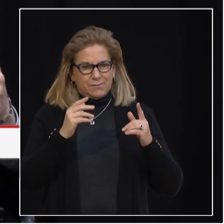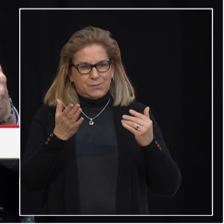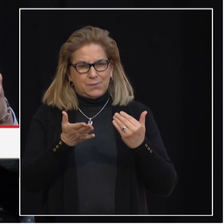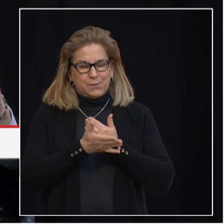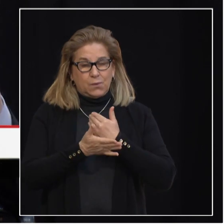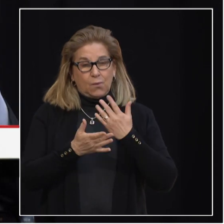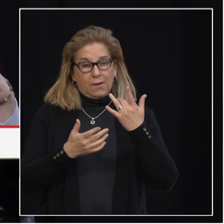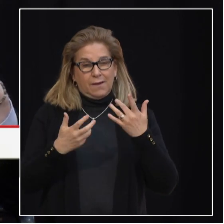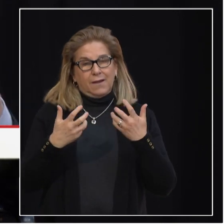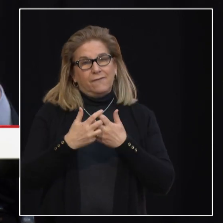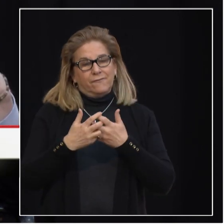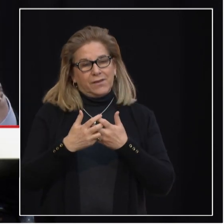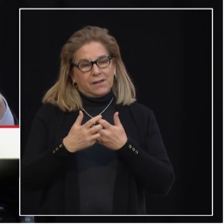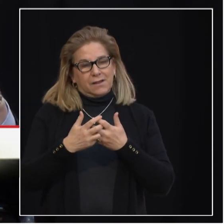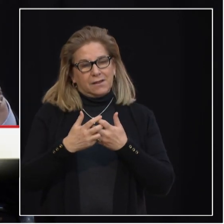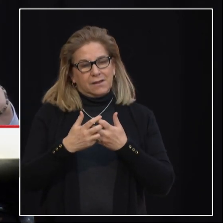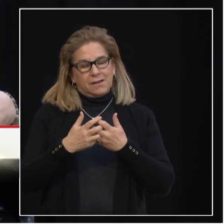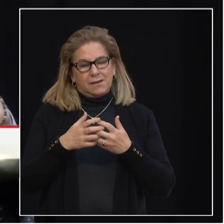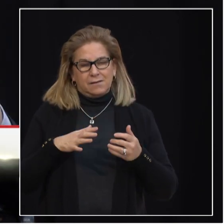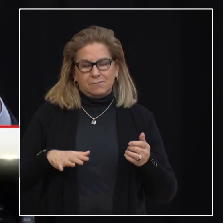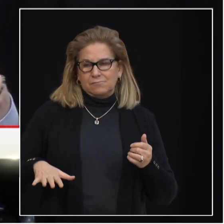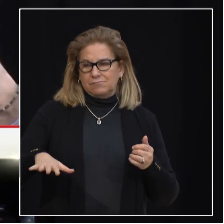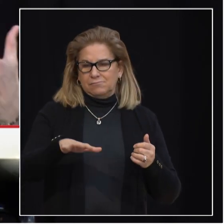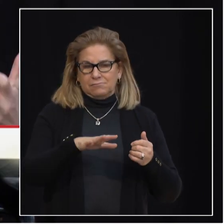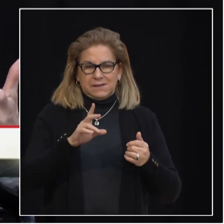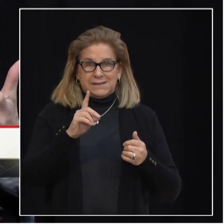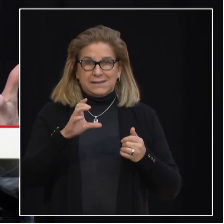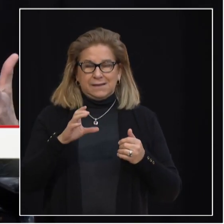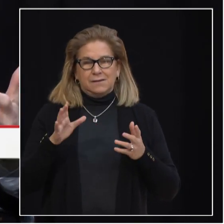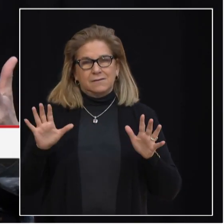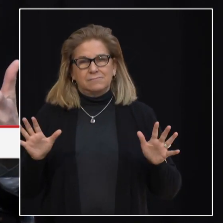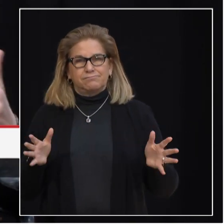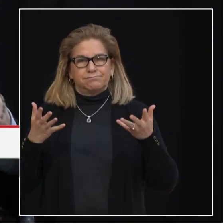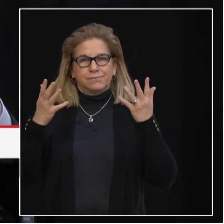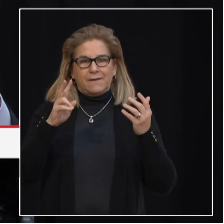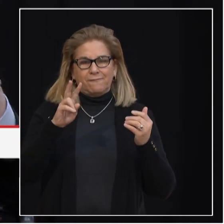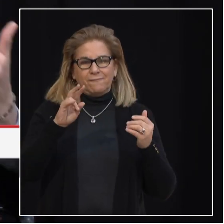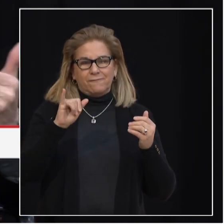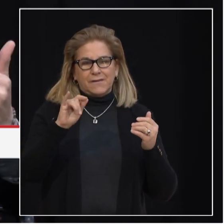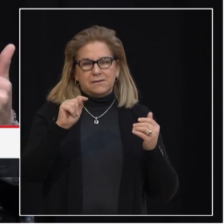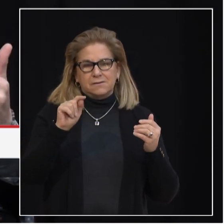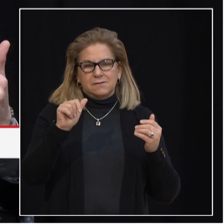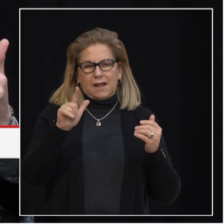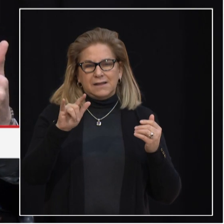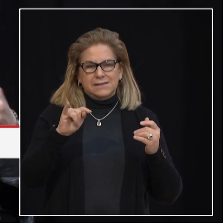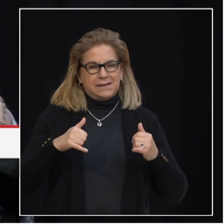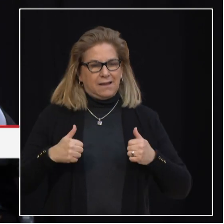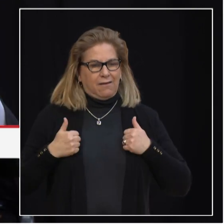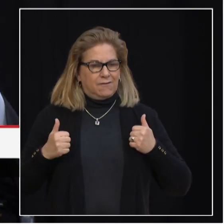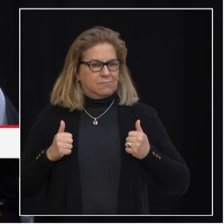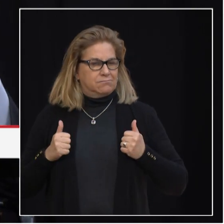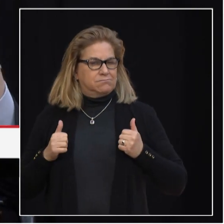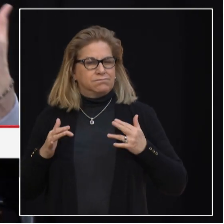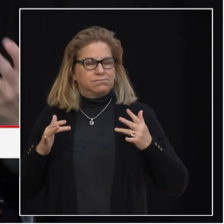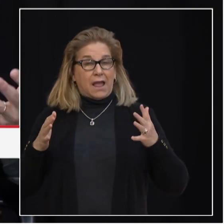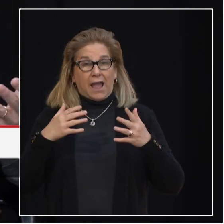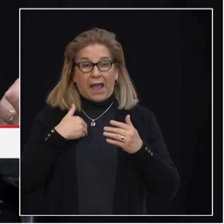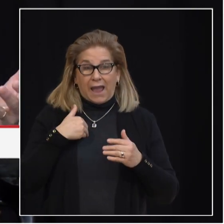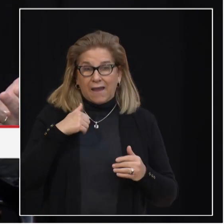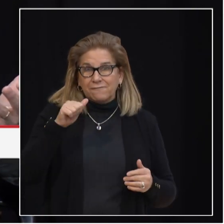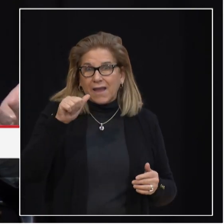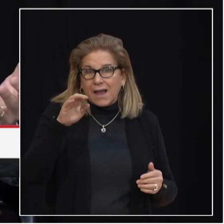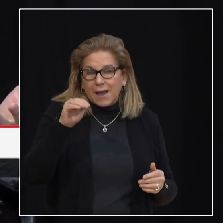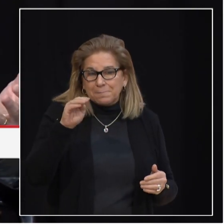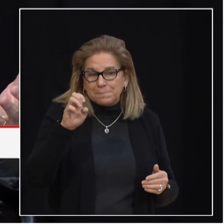attractive locations. While there may not be the richness of amenities today for residents in these locations, you've got a